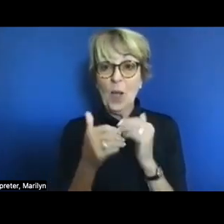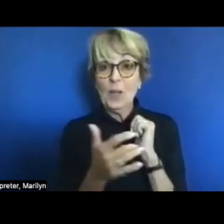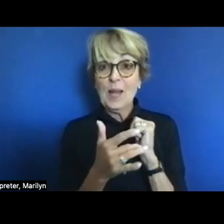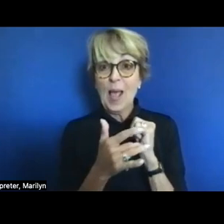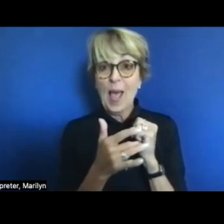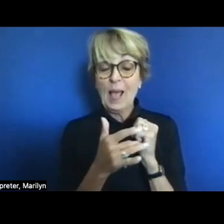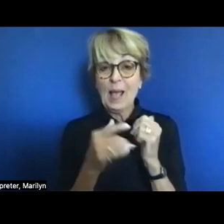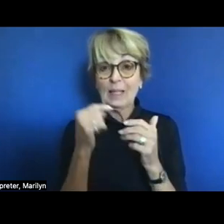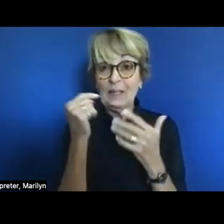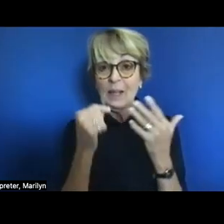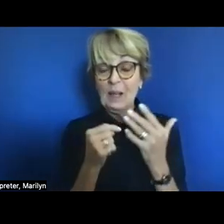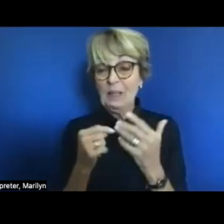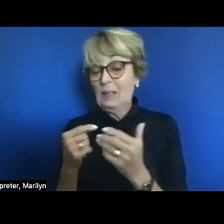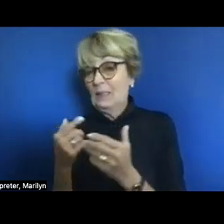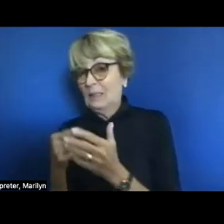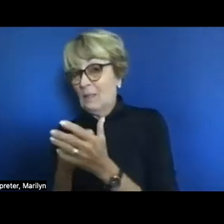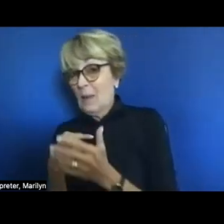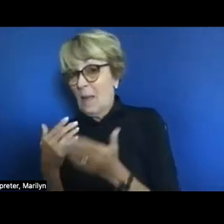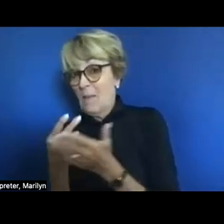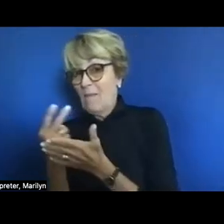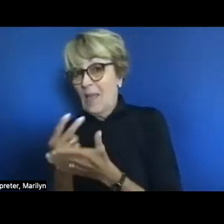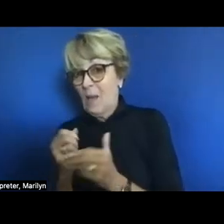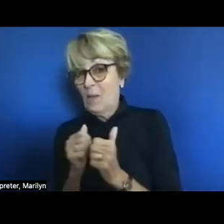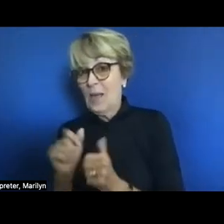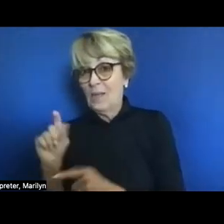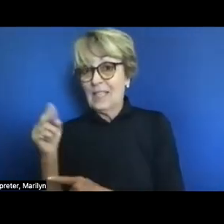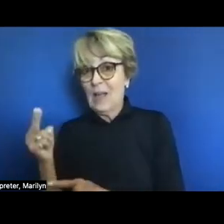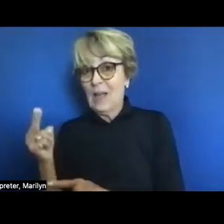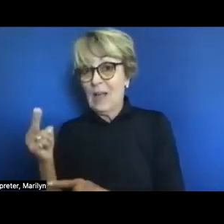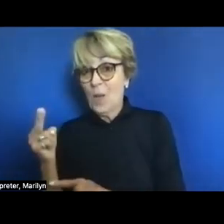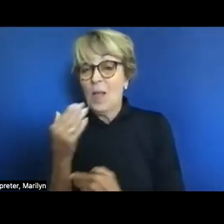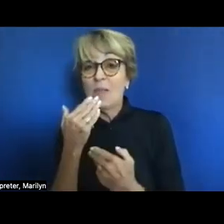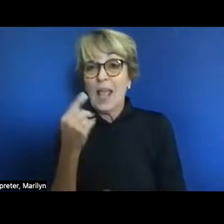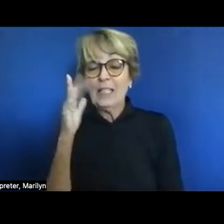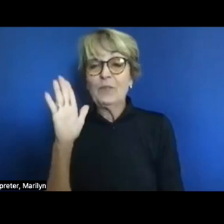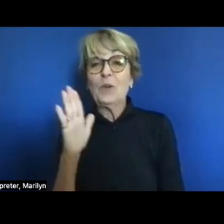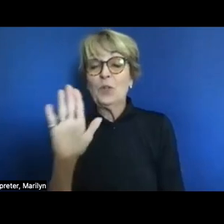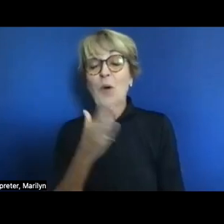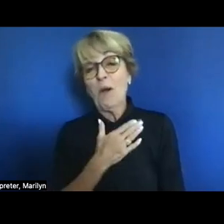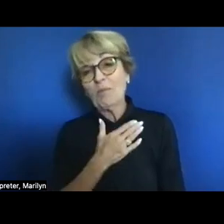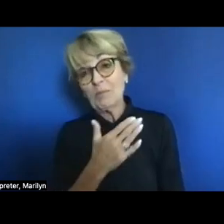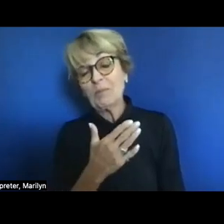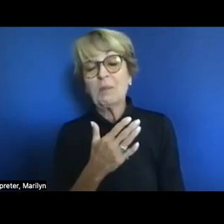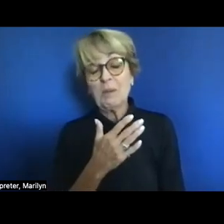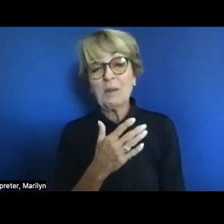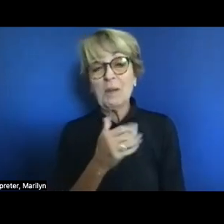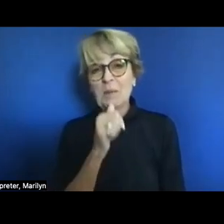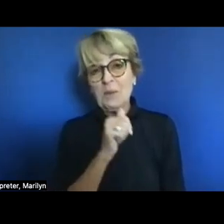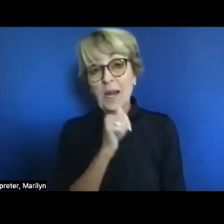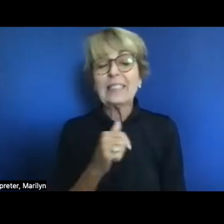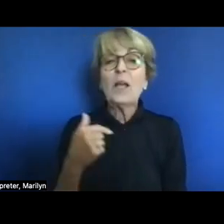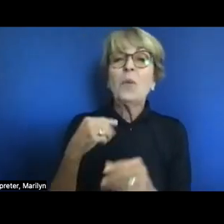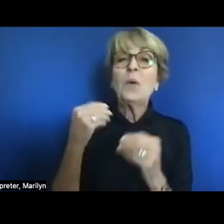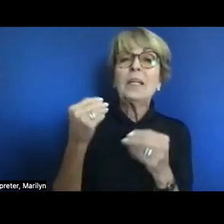fail today with this town hall, but thank you so much for your grace. But today we'll be doing just a general overview, talking